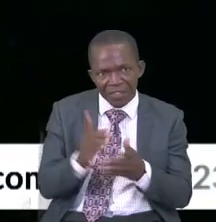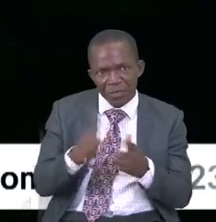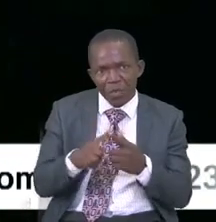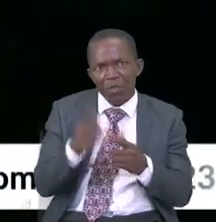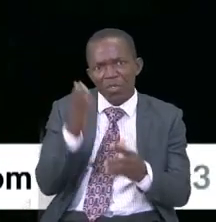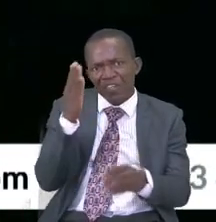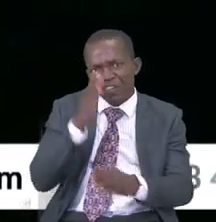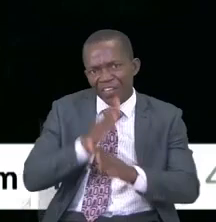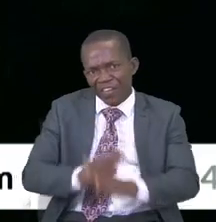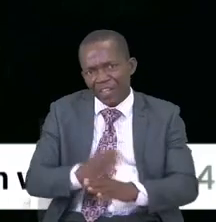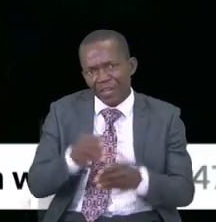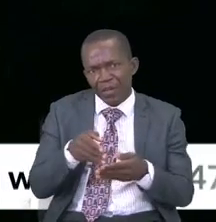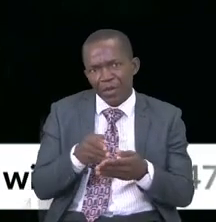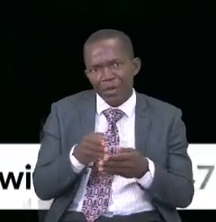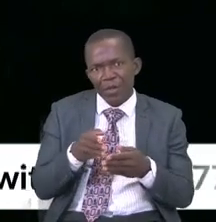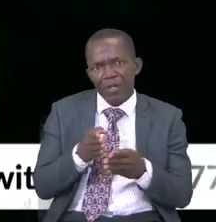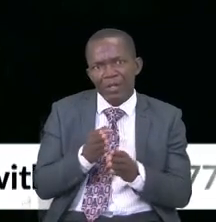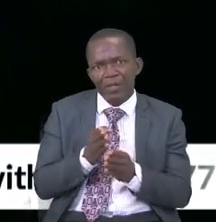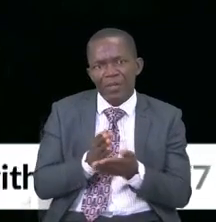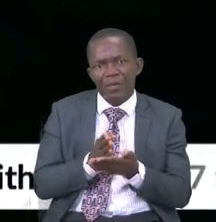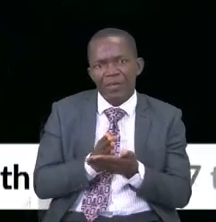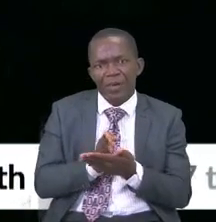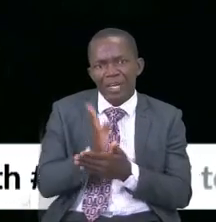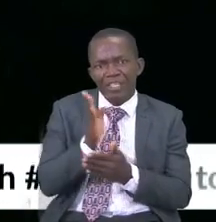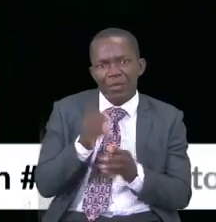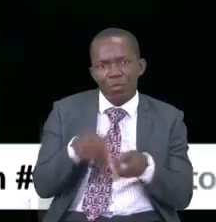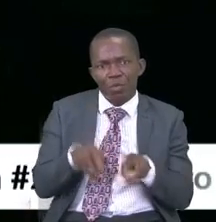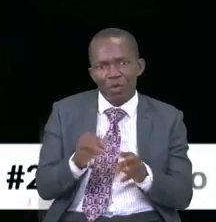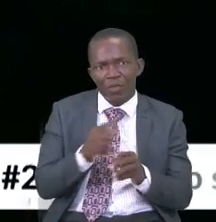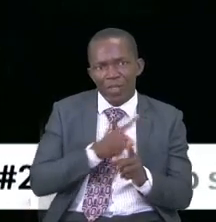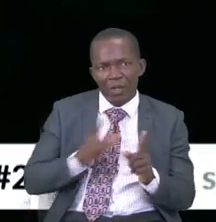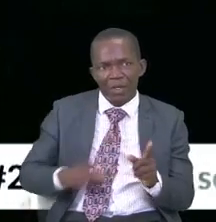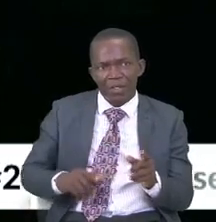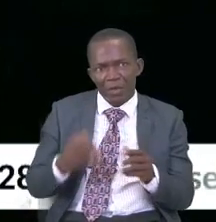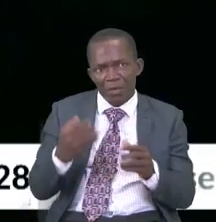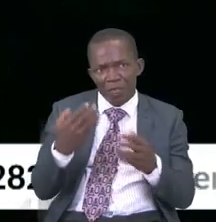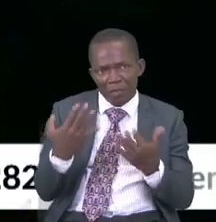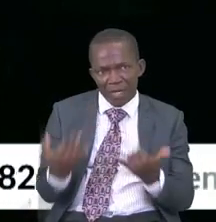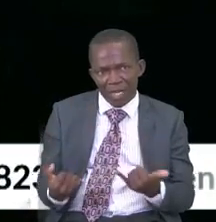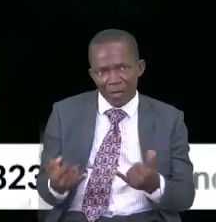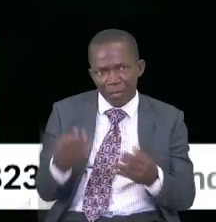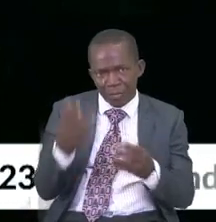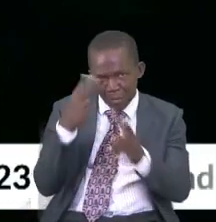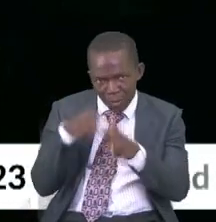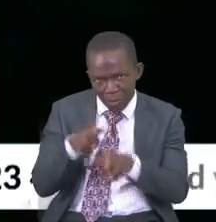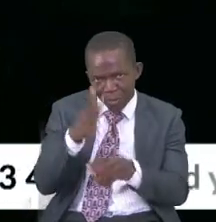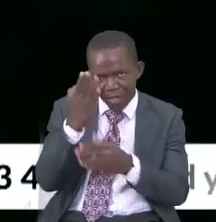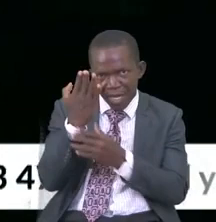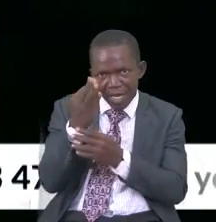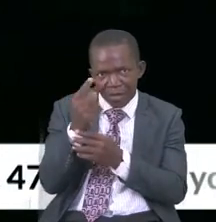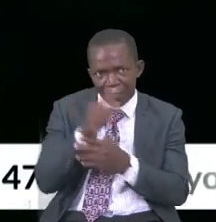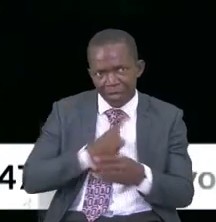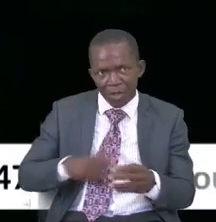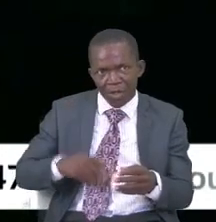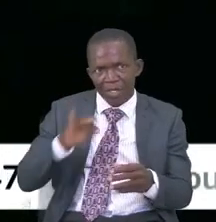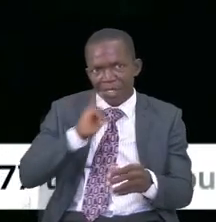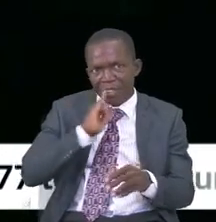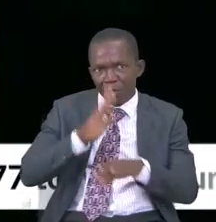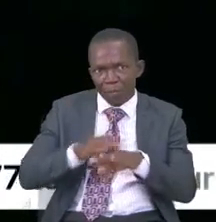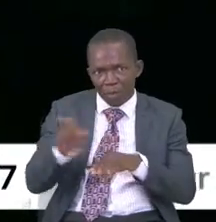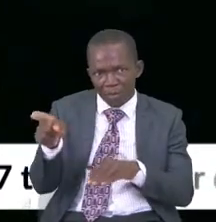is upon thee, and thou shalt be blind, not seeing the sun for a season. And immediately, somebody shout